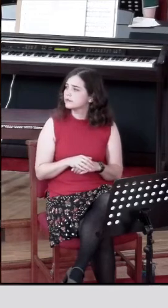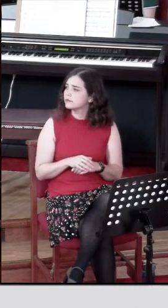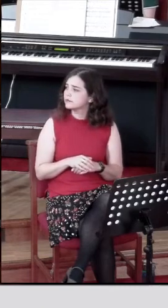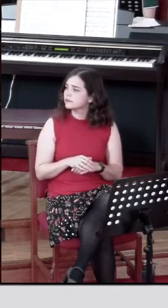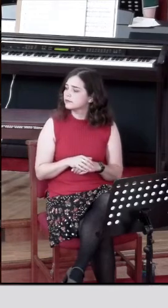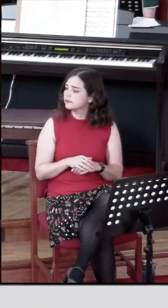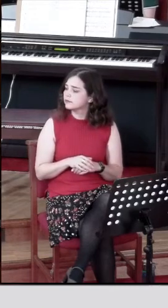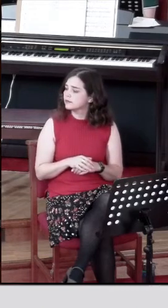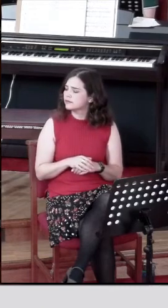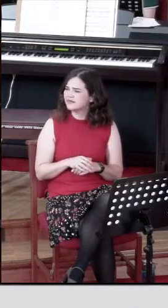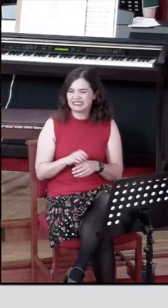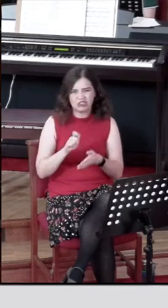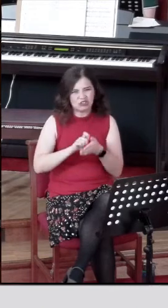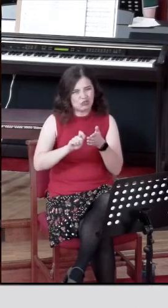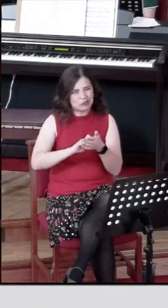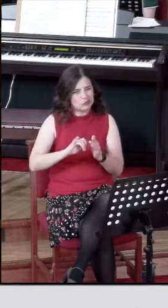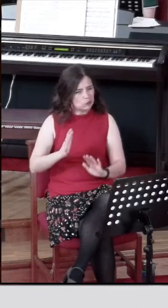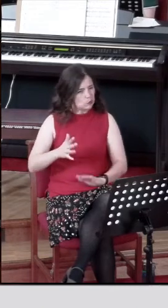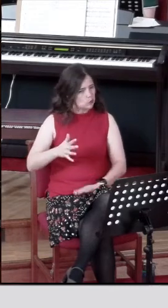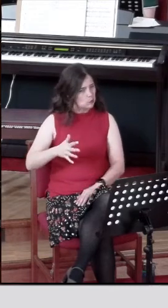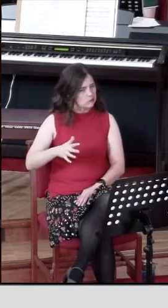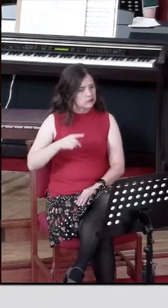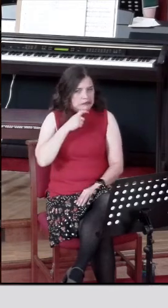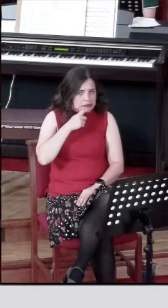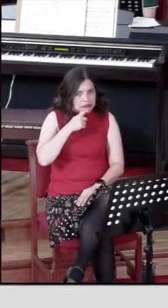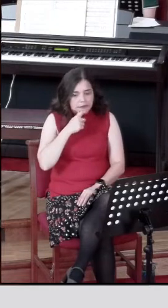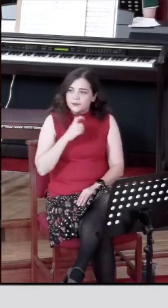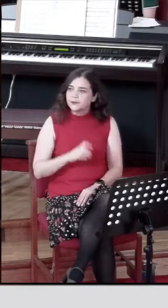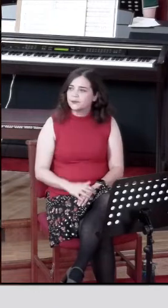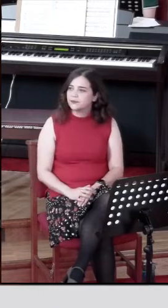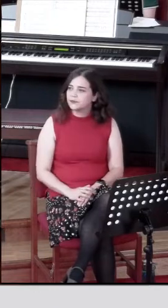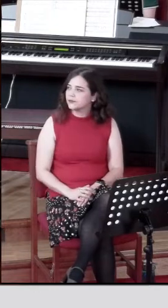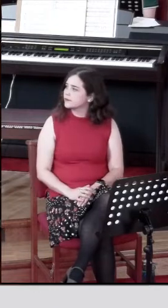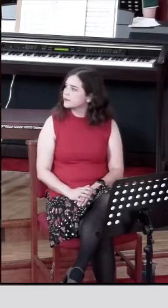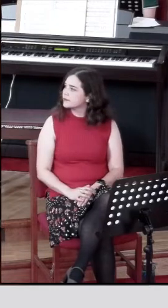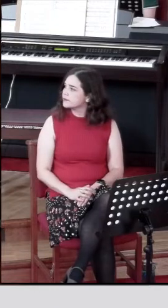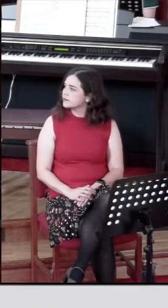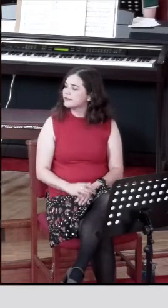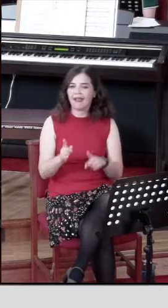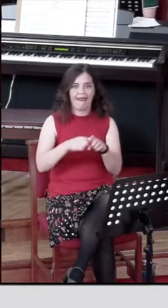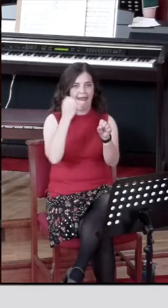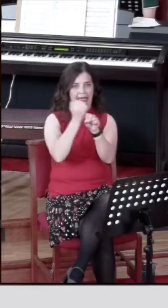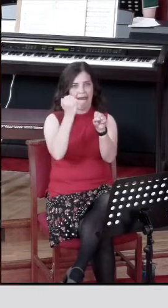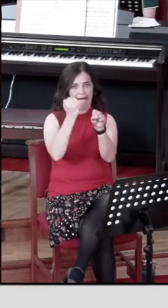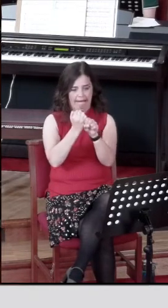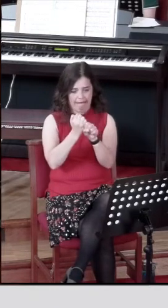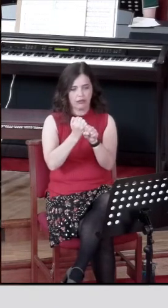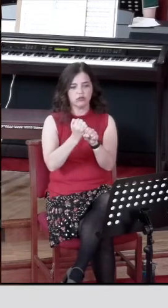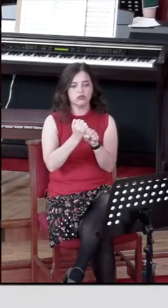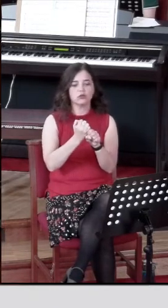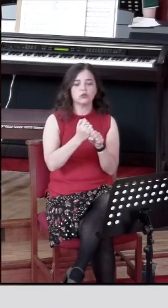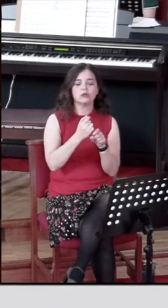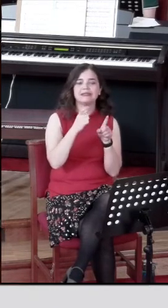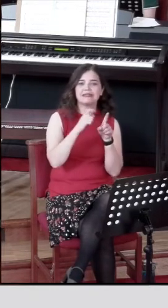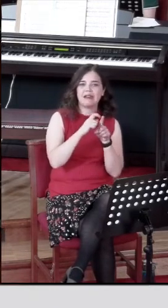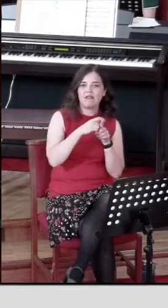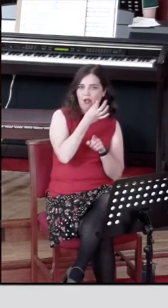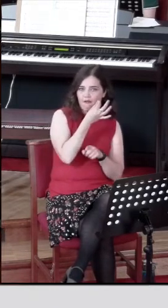Anybody get... My drawing's not that great, I know. What do you think it is? An egg. A daffodil plus an